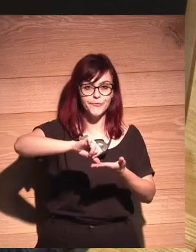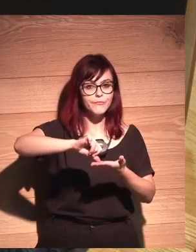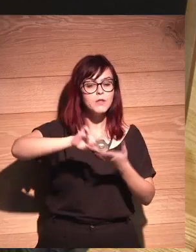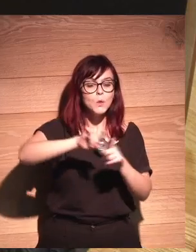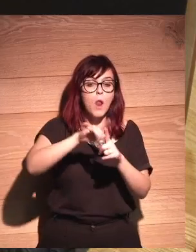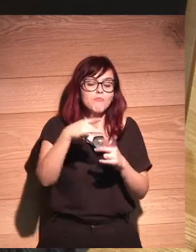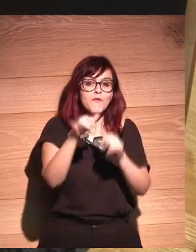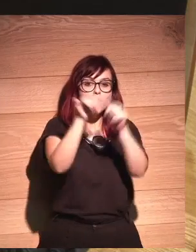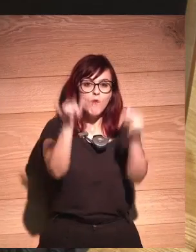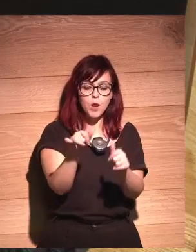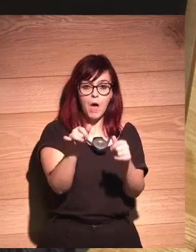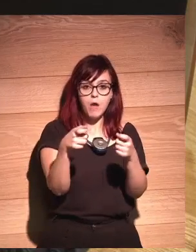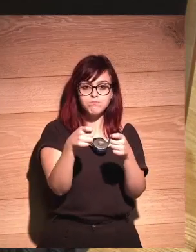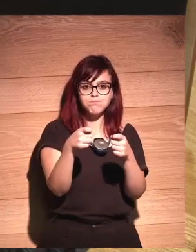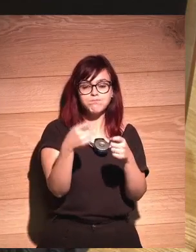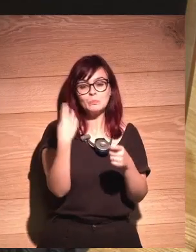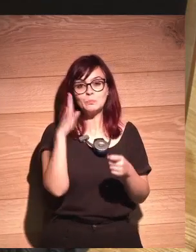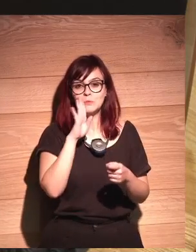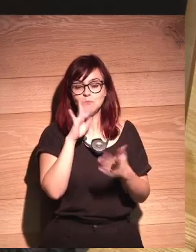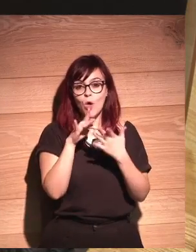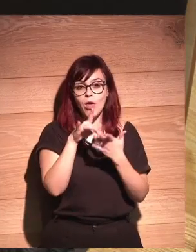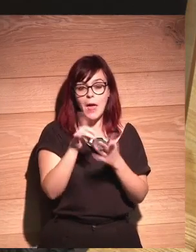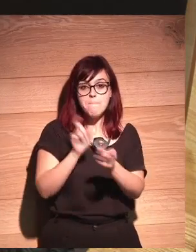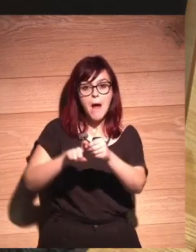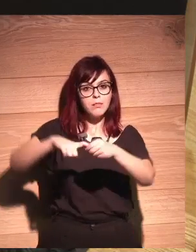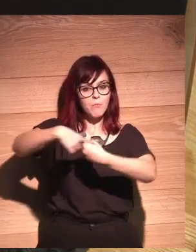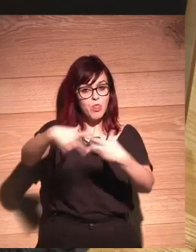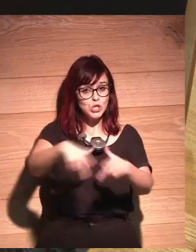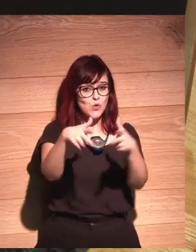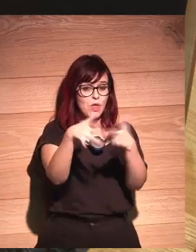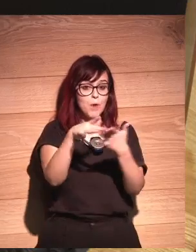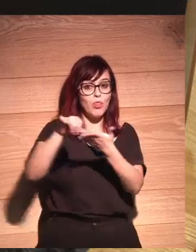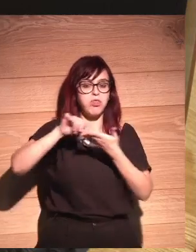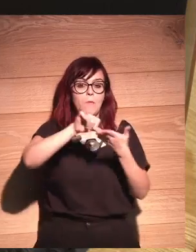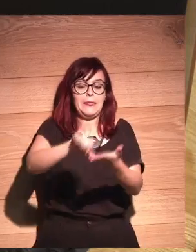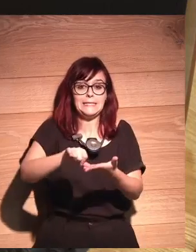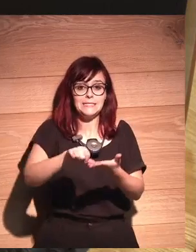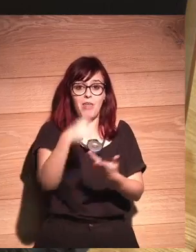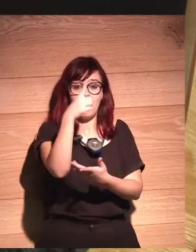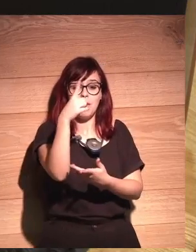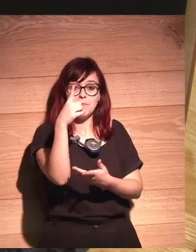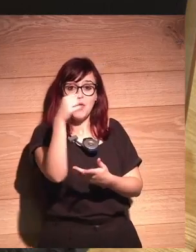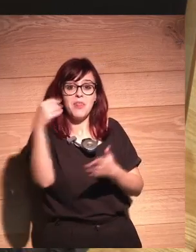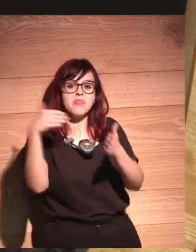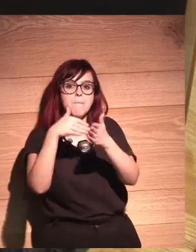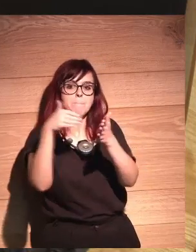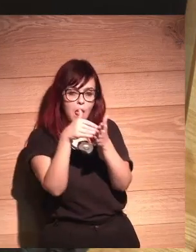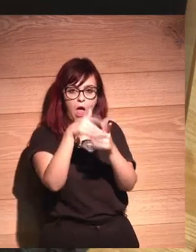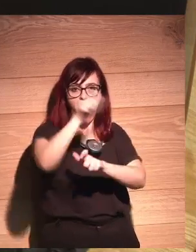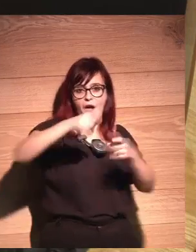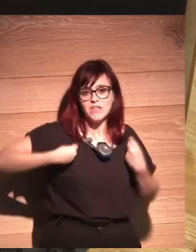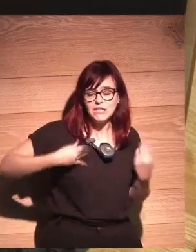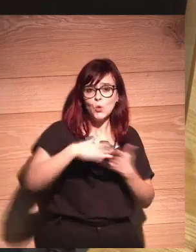communities, sustainable communities, and maybe in cities it is easier. We're talking